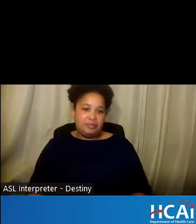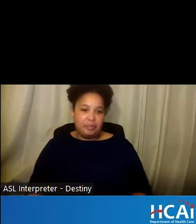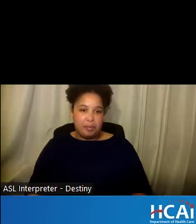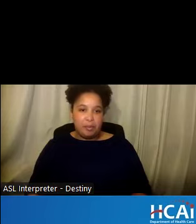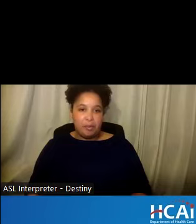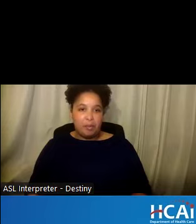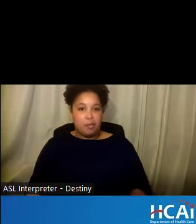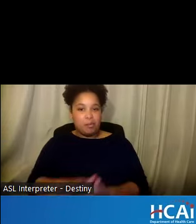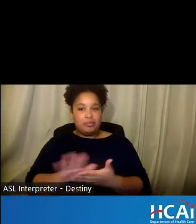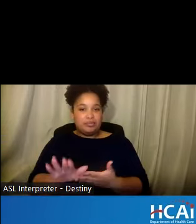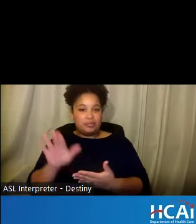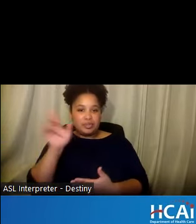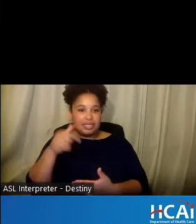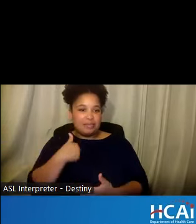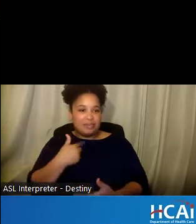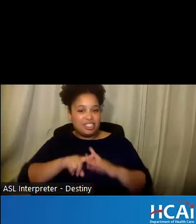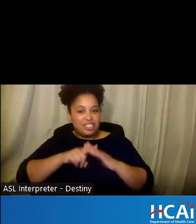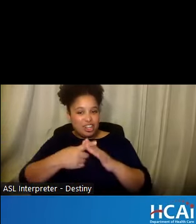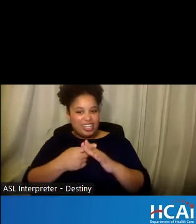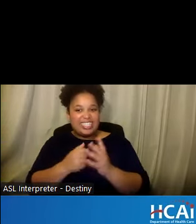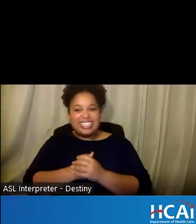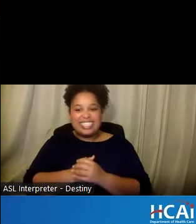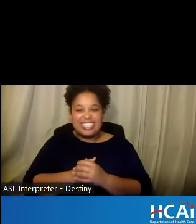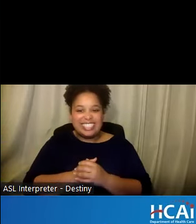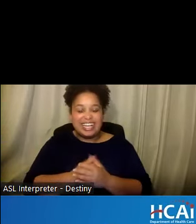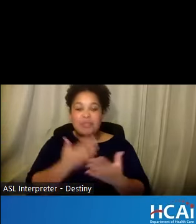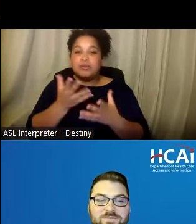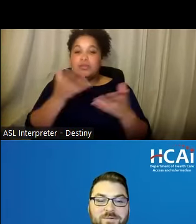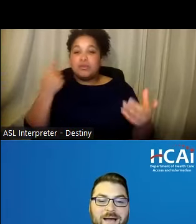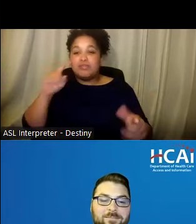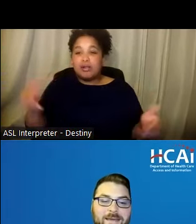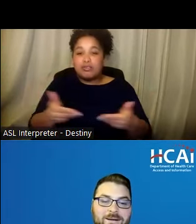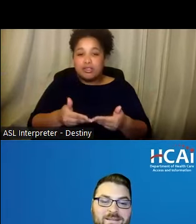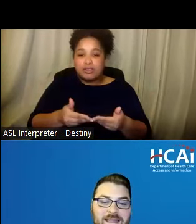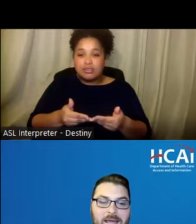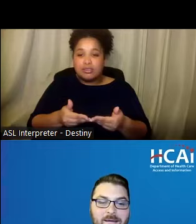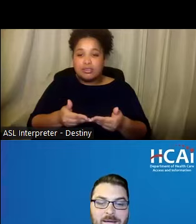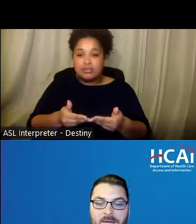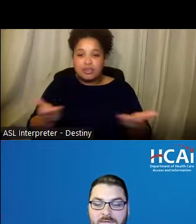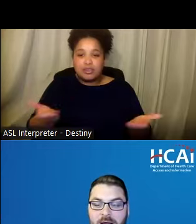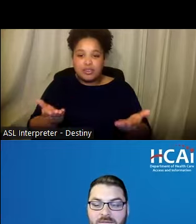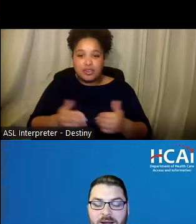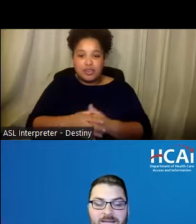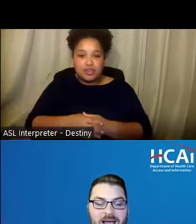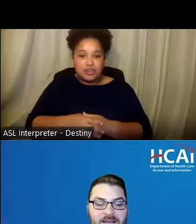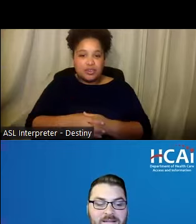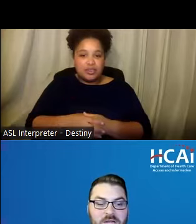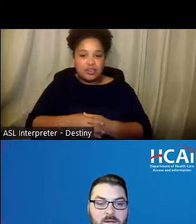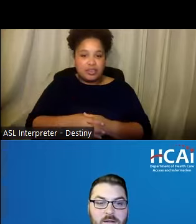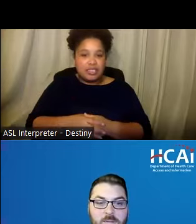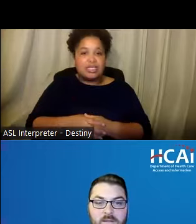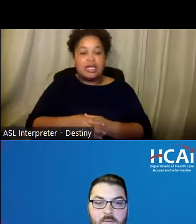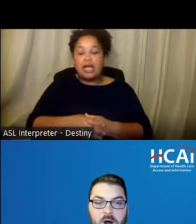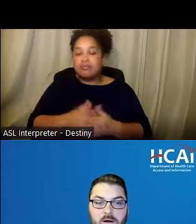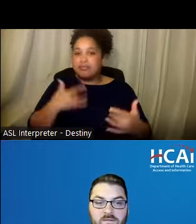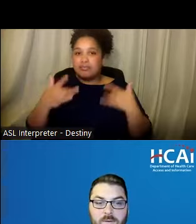Nice. Looks like maybe I'm going first. So thank you so much for the introduction, for having me here today. Very, very excited to share a